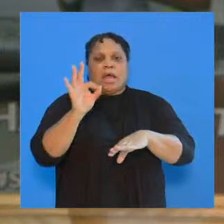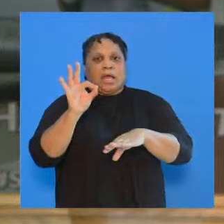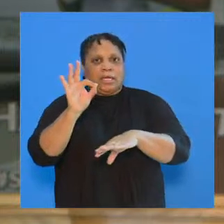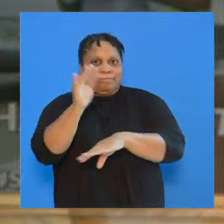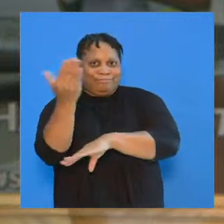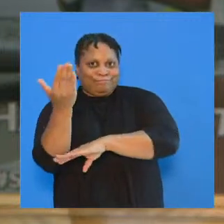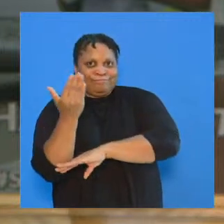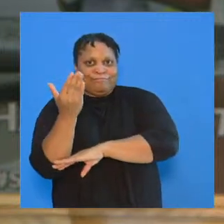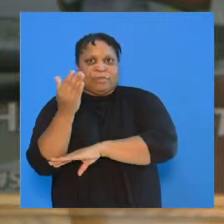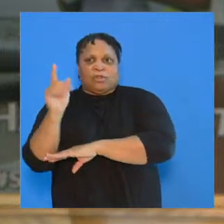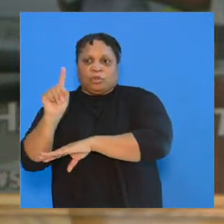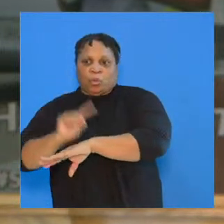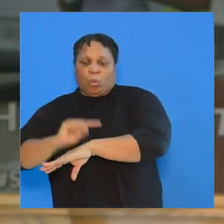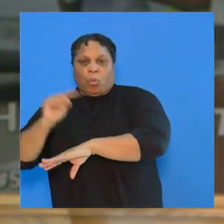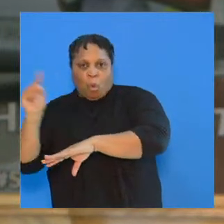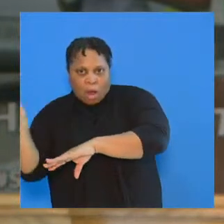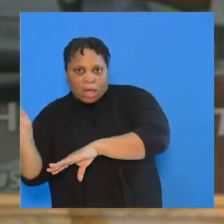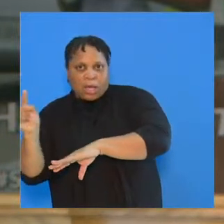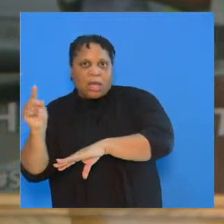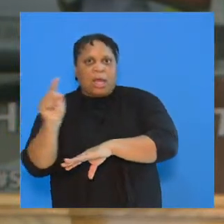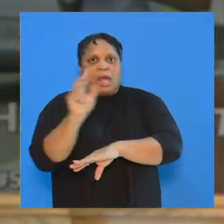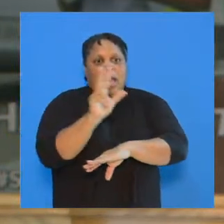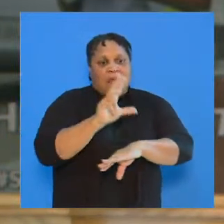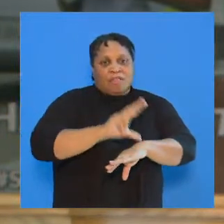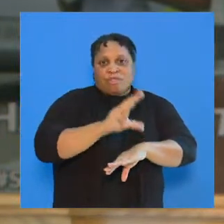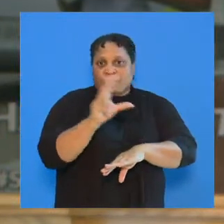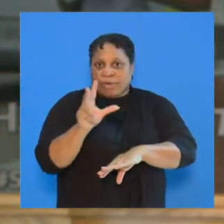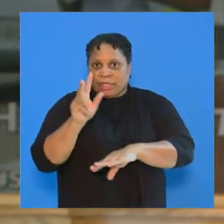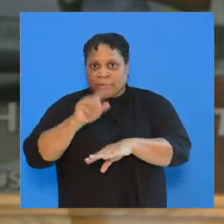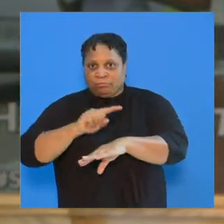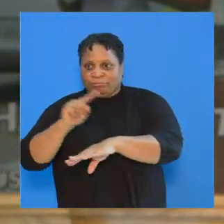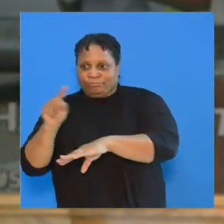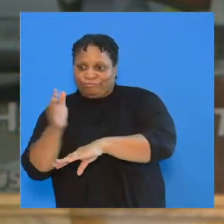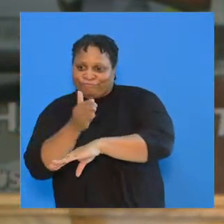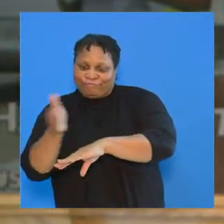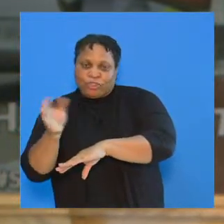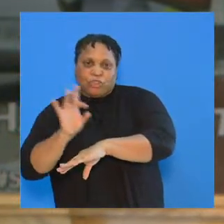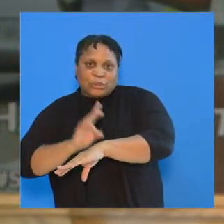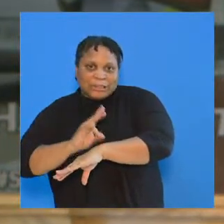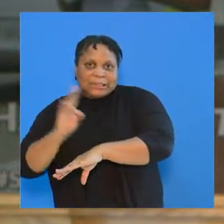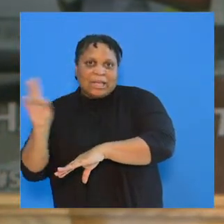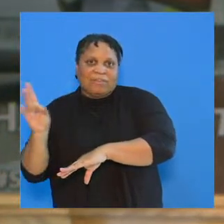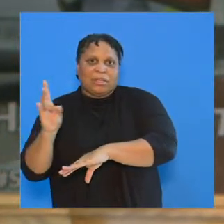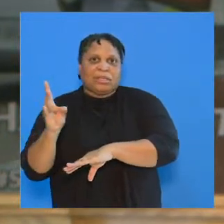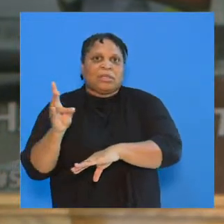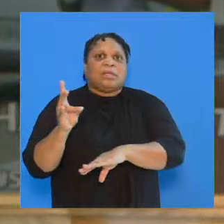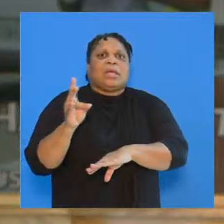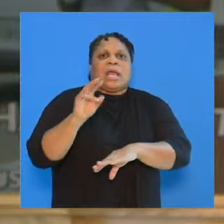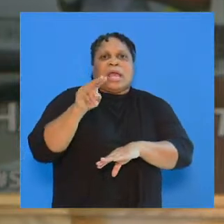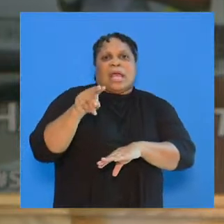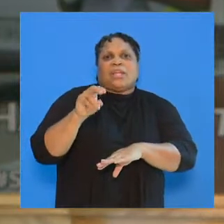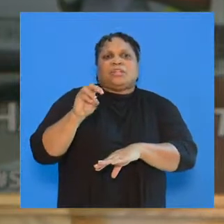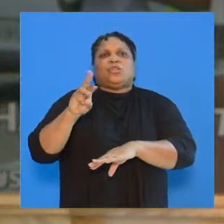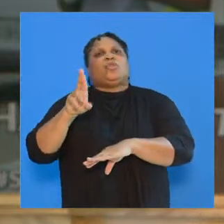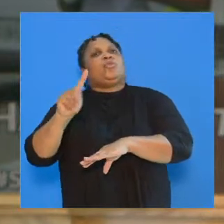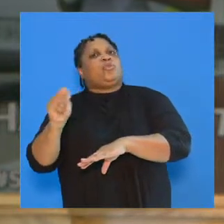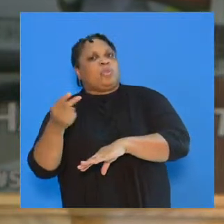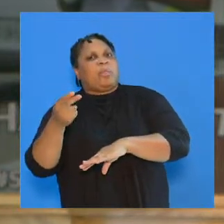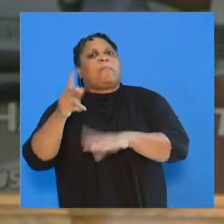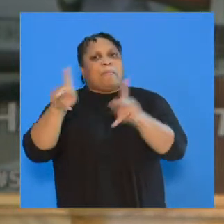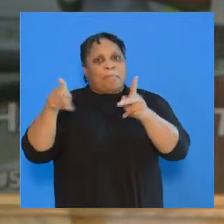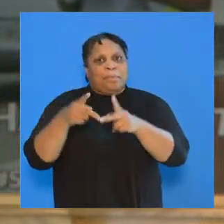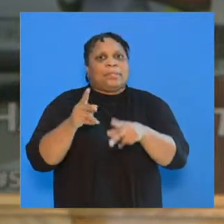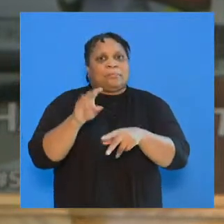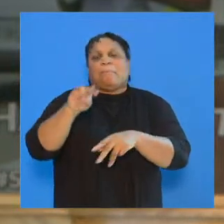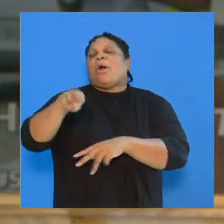3 p.m. to 7 p.m. and also tomorrow at Shelley Bay Marketplace from 3 p.m. to 7 p.m. On Saturday, we